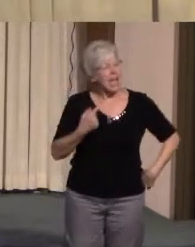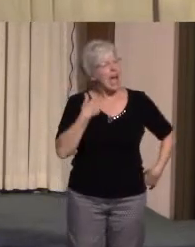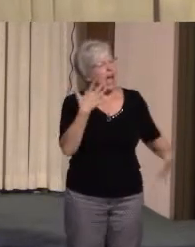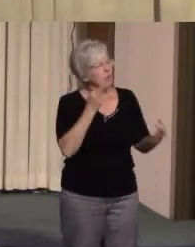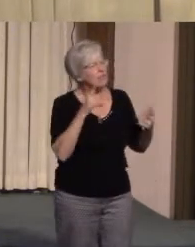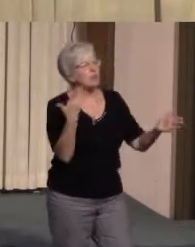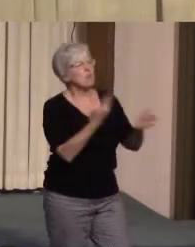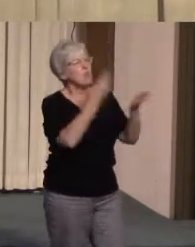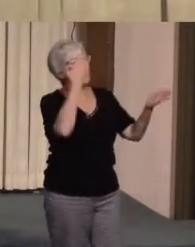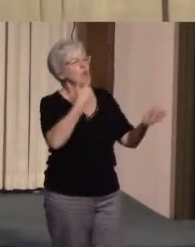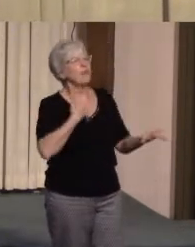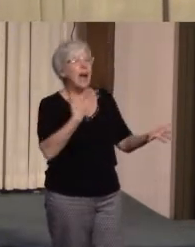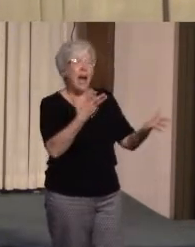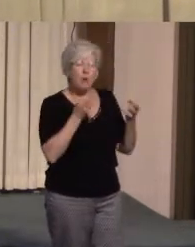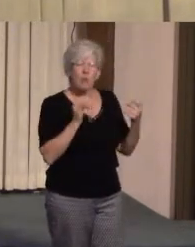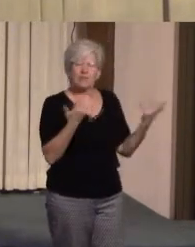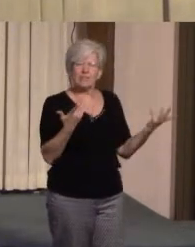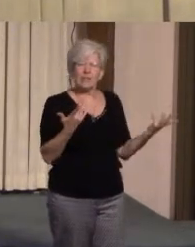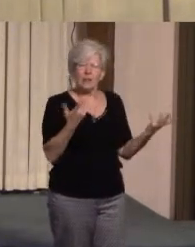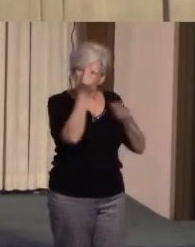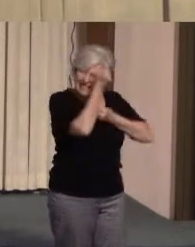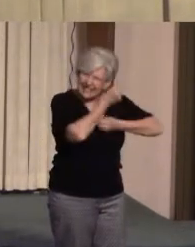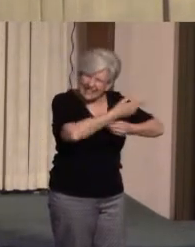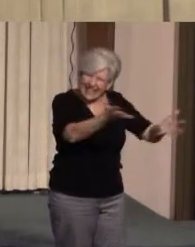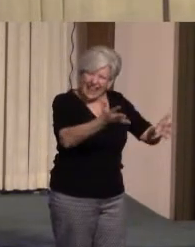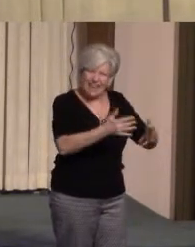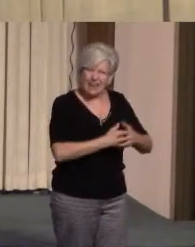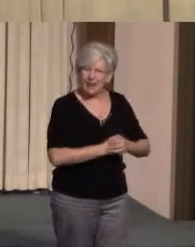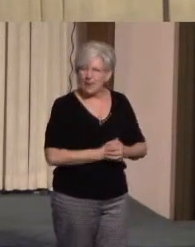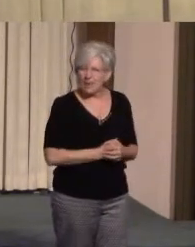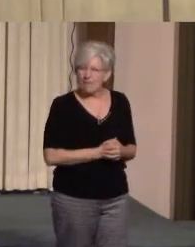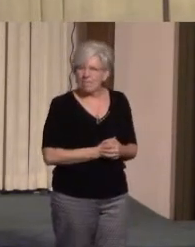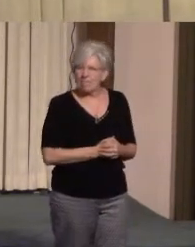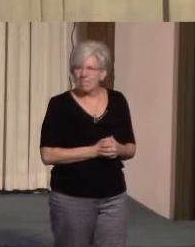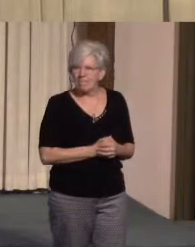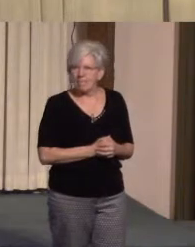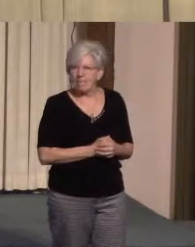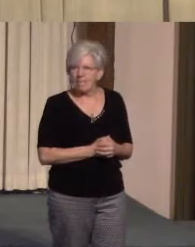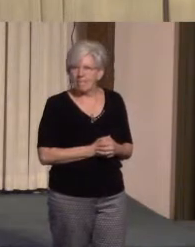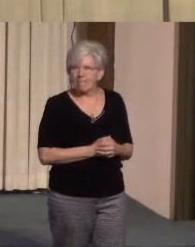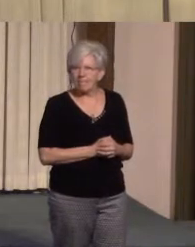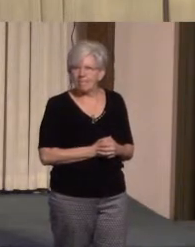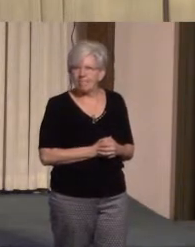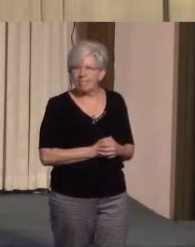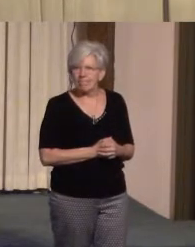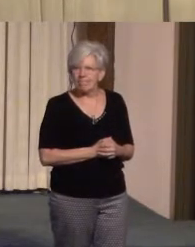want some proof. I want some data. I want something that I can hang my hat on here,